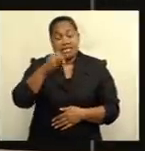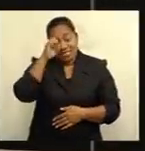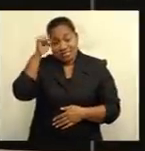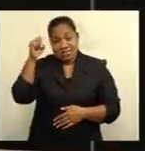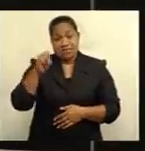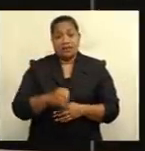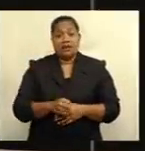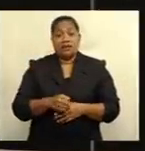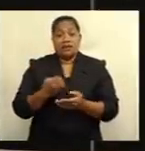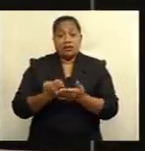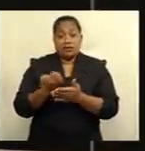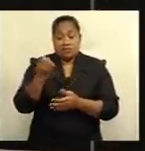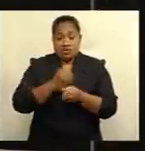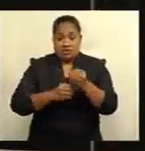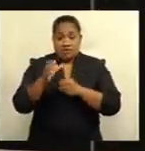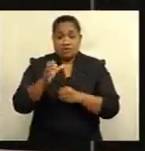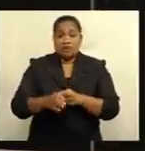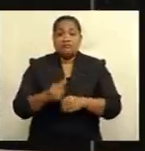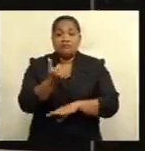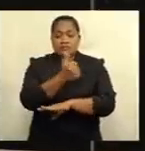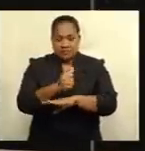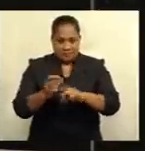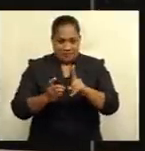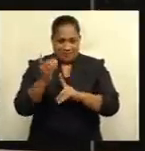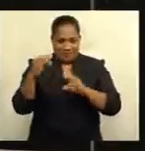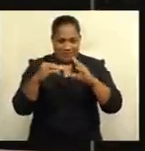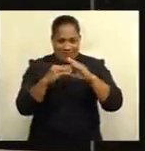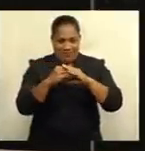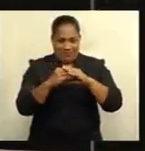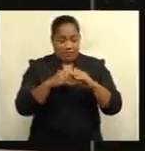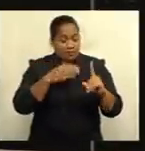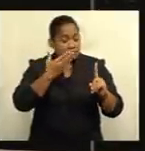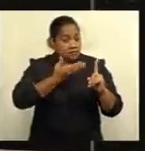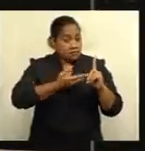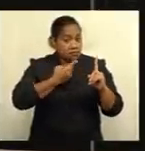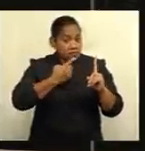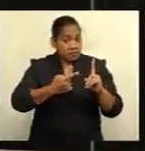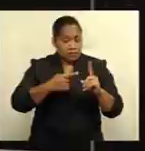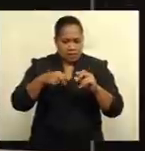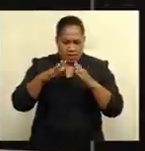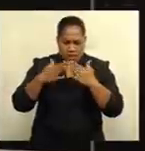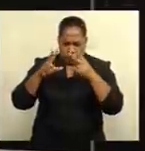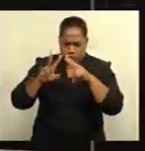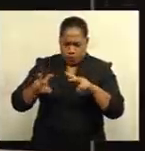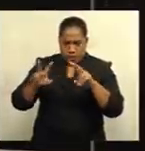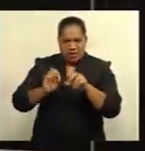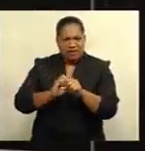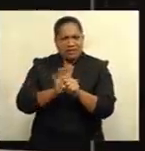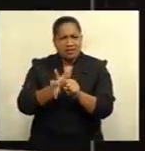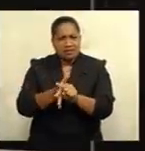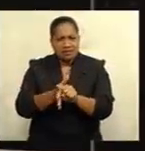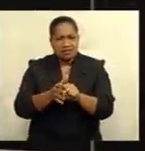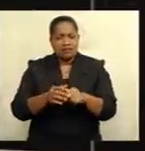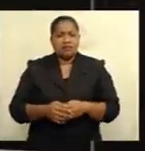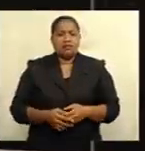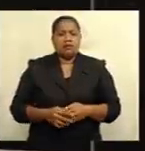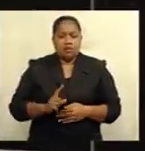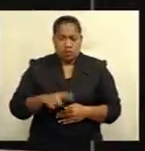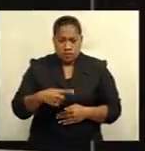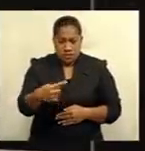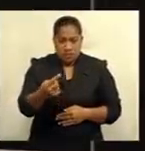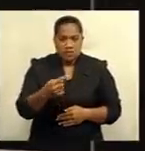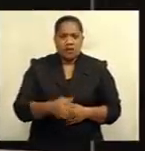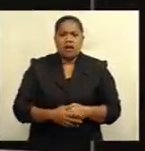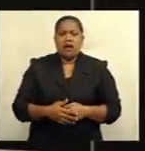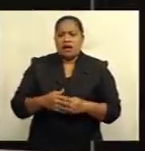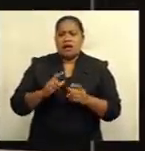Development Bank. Isoa Wainingolo says while research on the impacts of COVID-19 is ongoing, previous crises have shown that